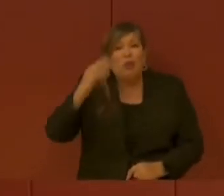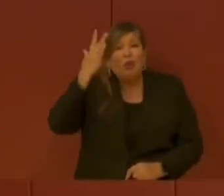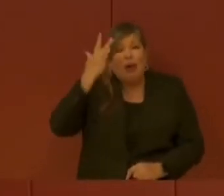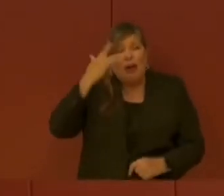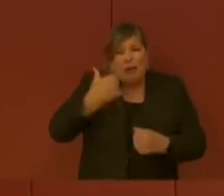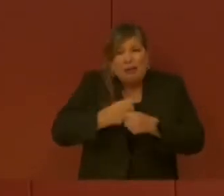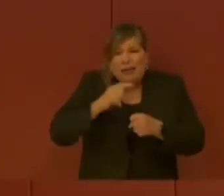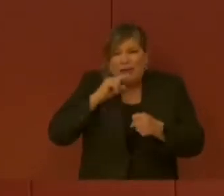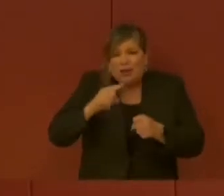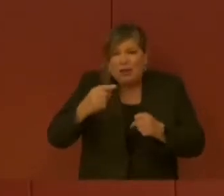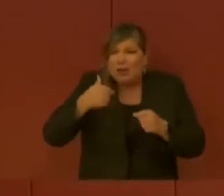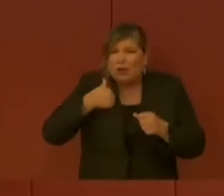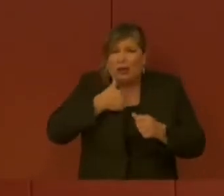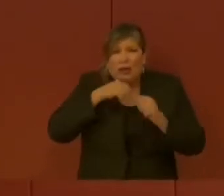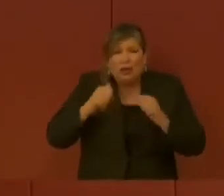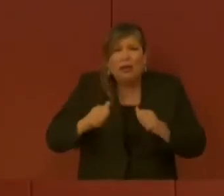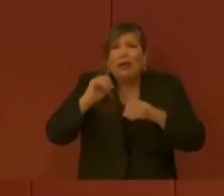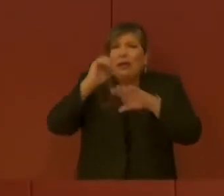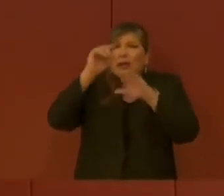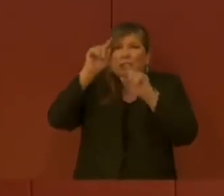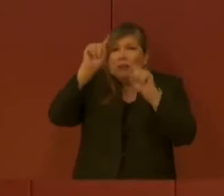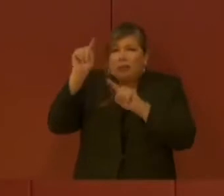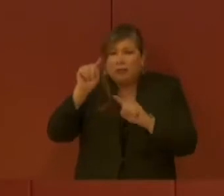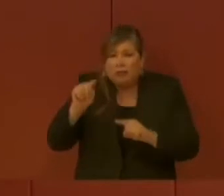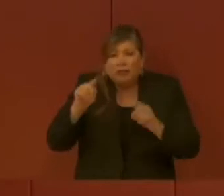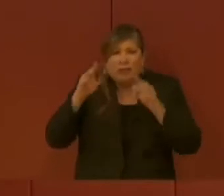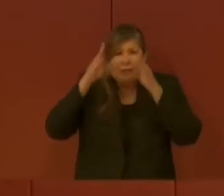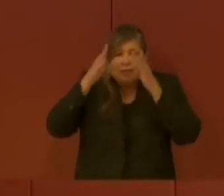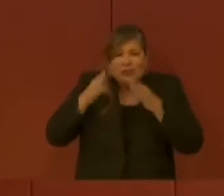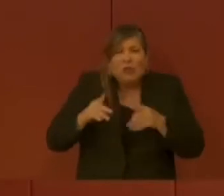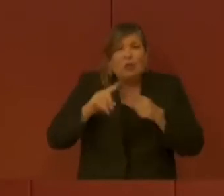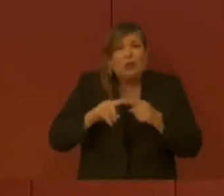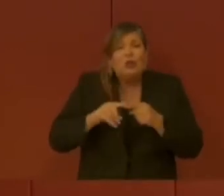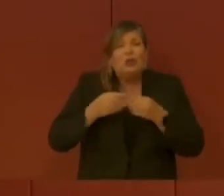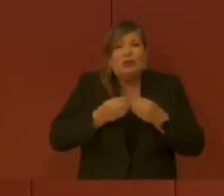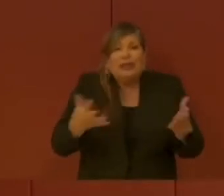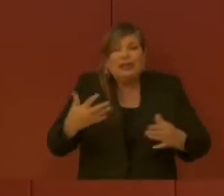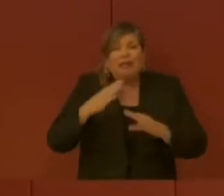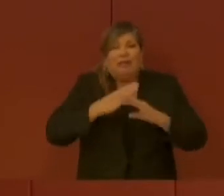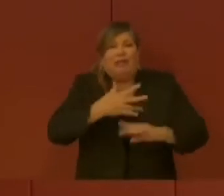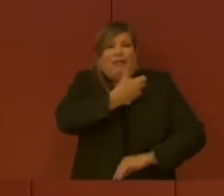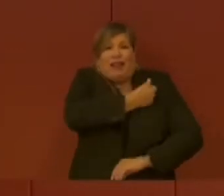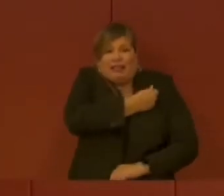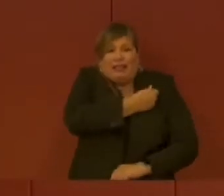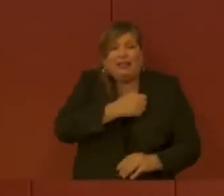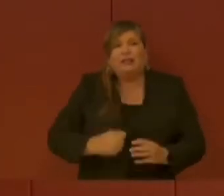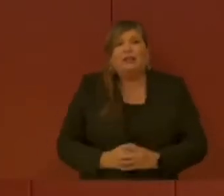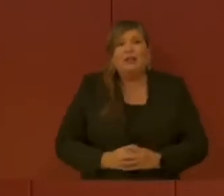on average, over the last 7 days, administered over